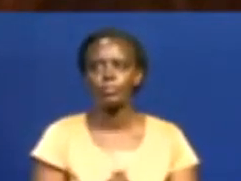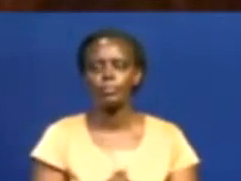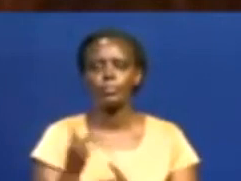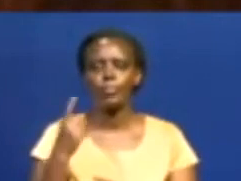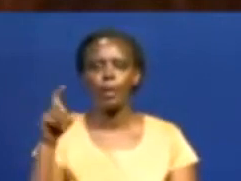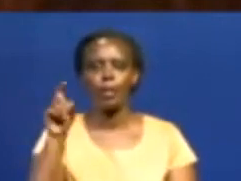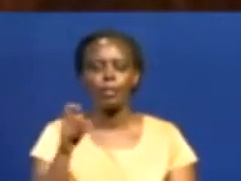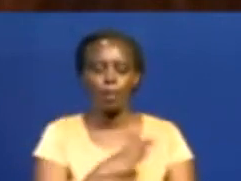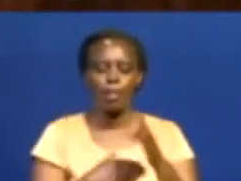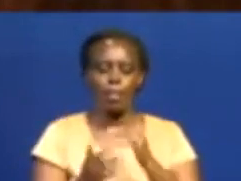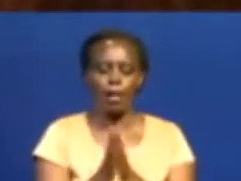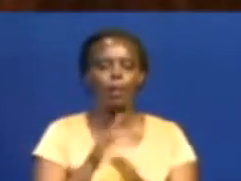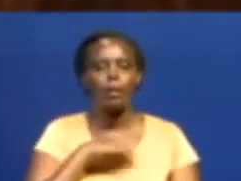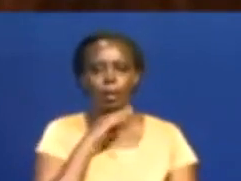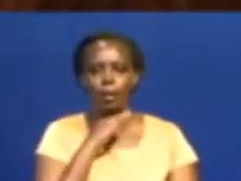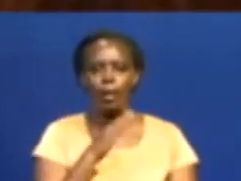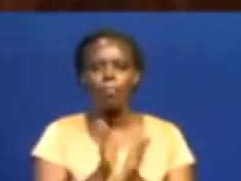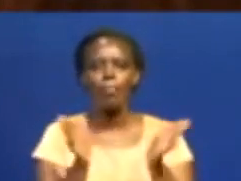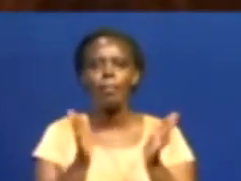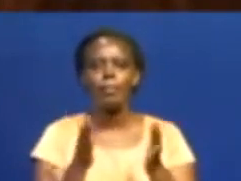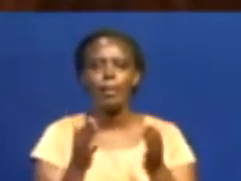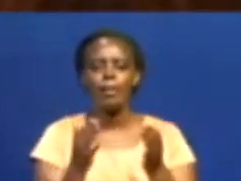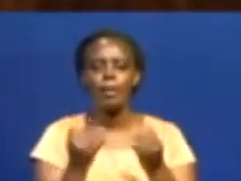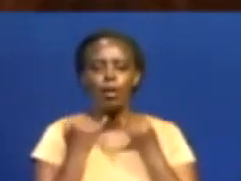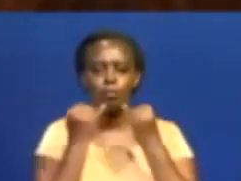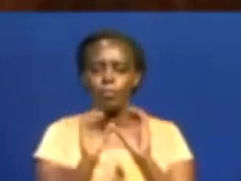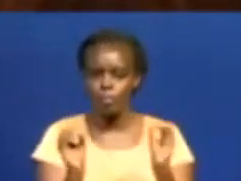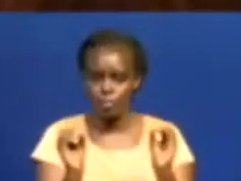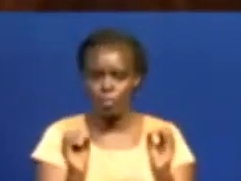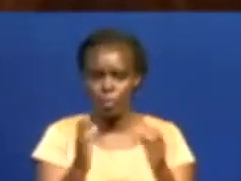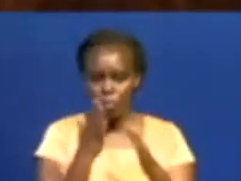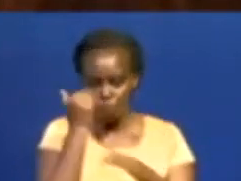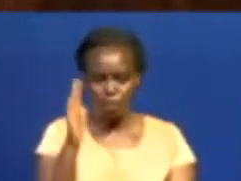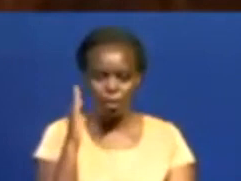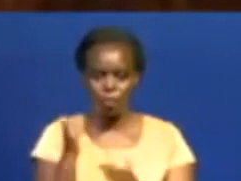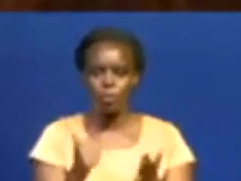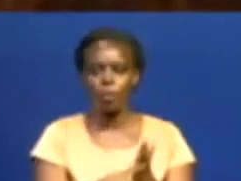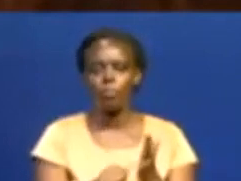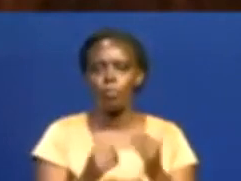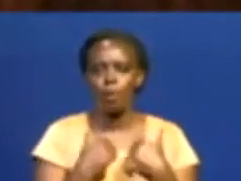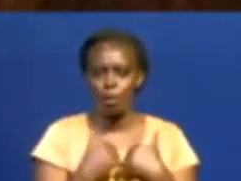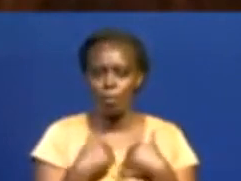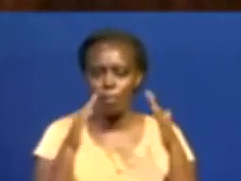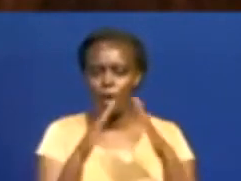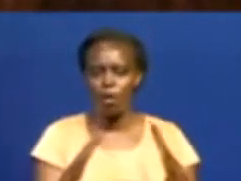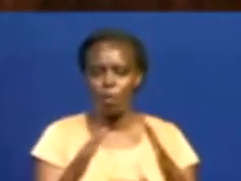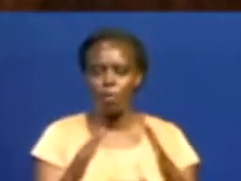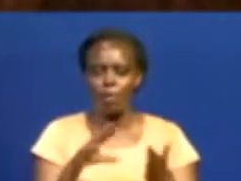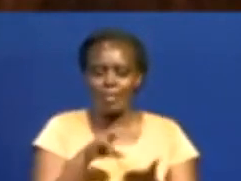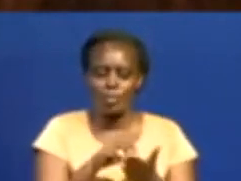number of injuries and fatalities cannot be publicly disclosed due to security consideration, we assure the House that every